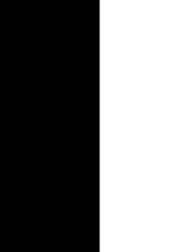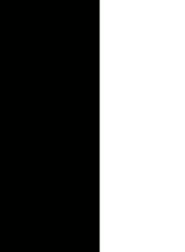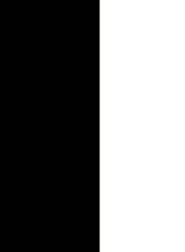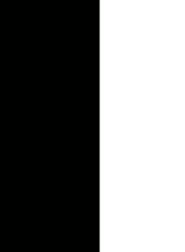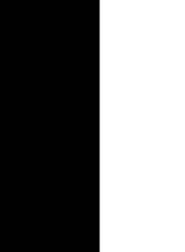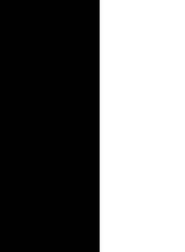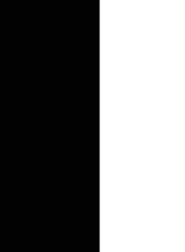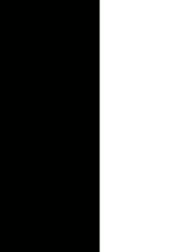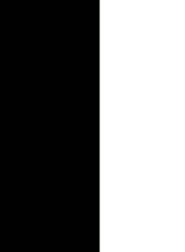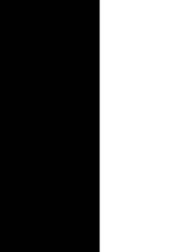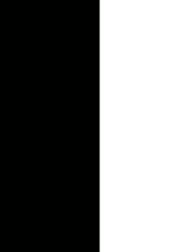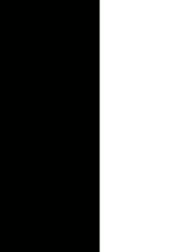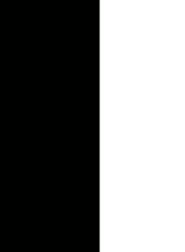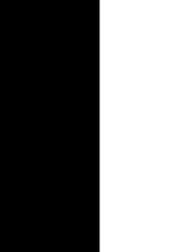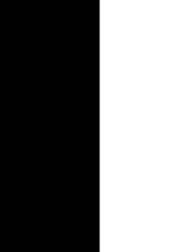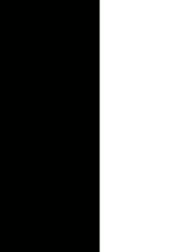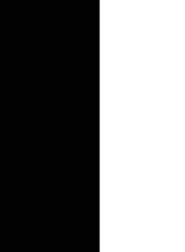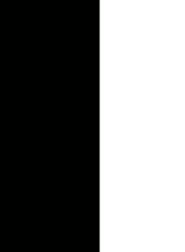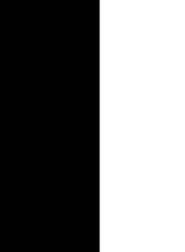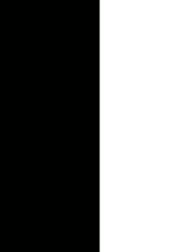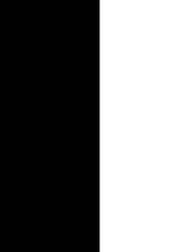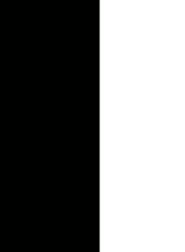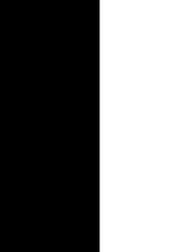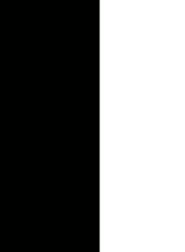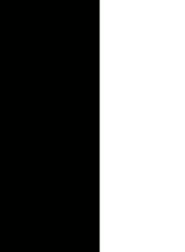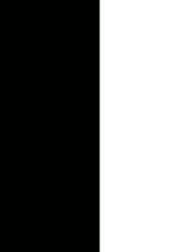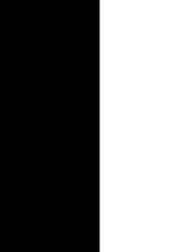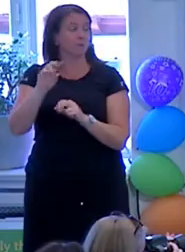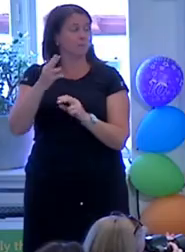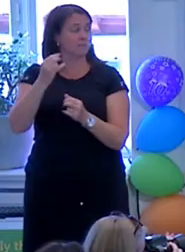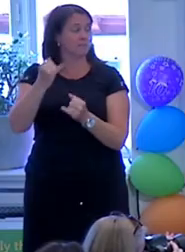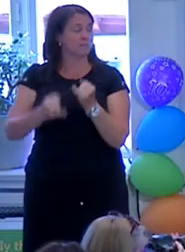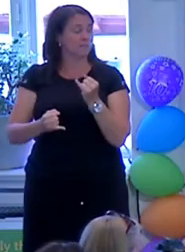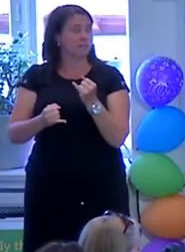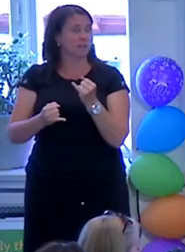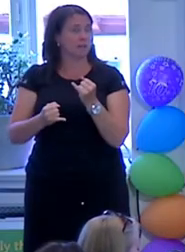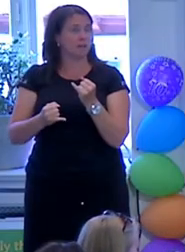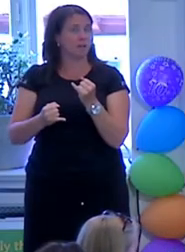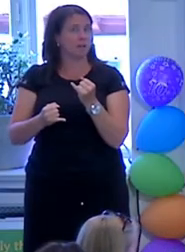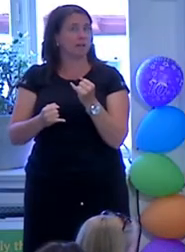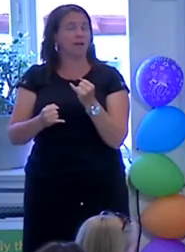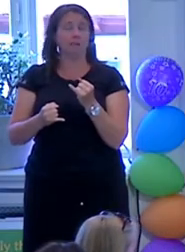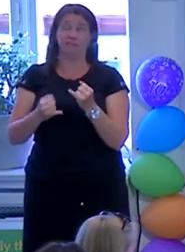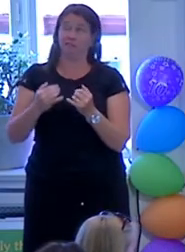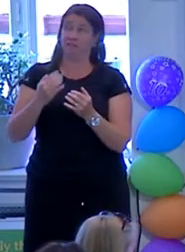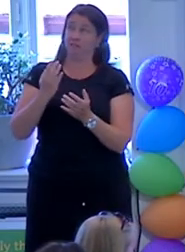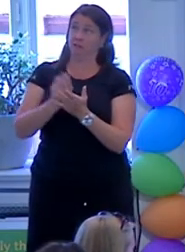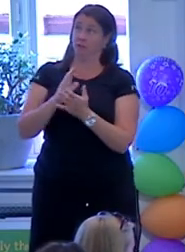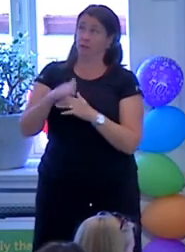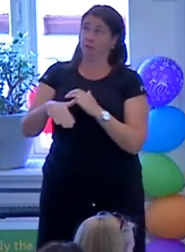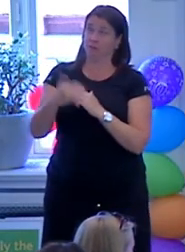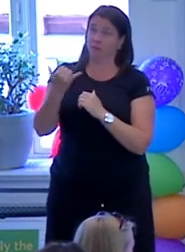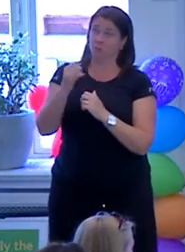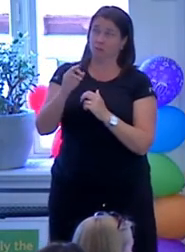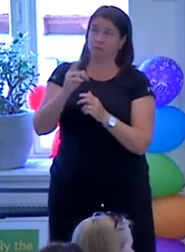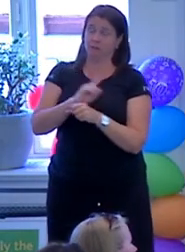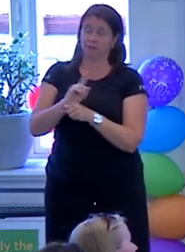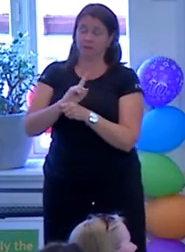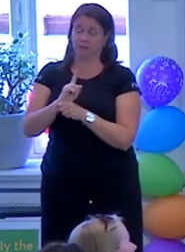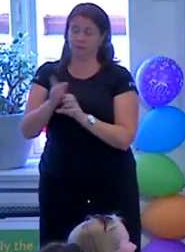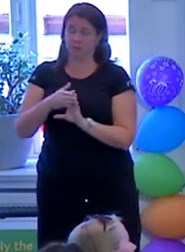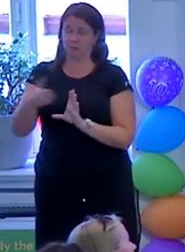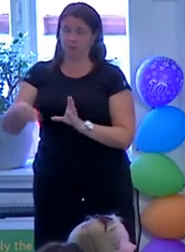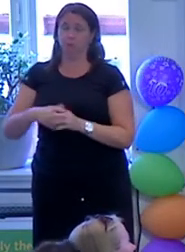on for digitization over the last several, probably more than 10 years.